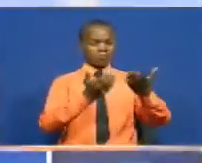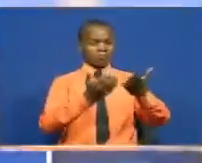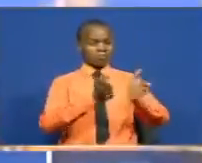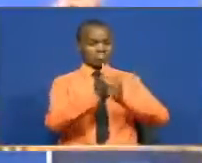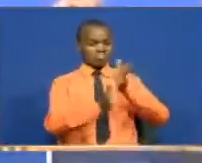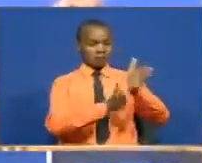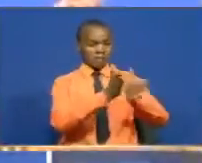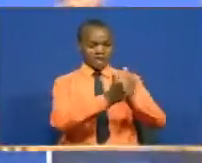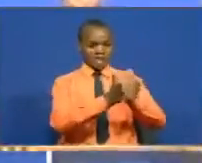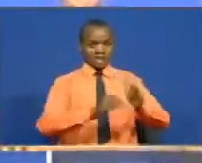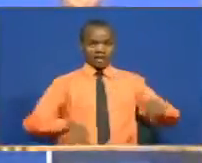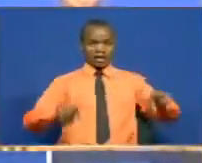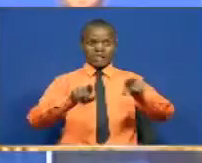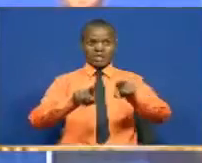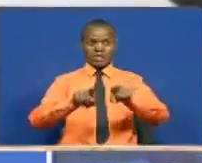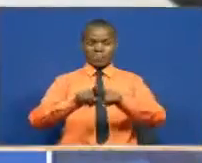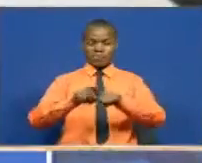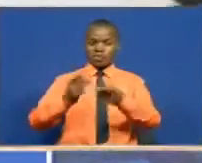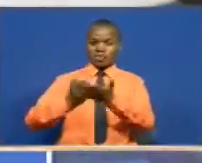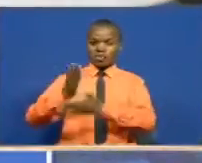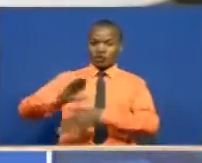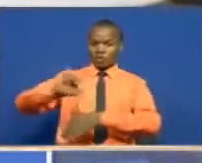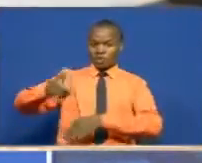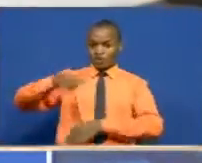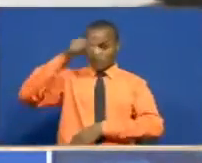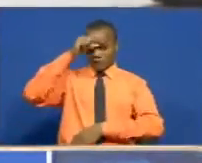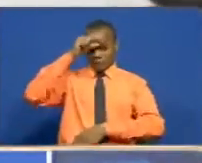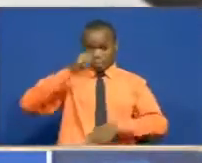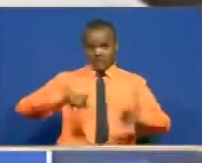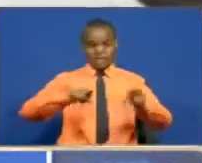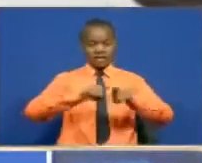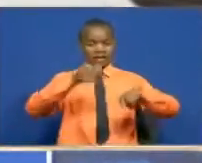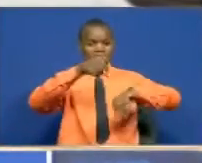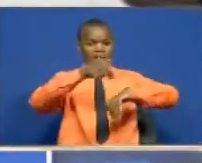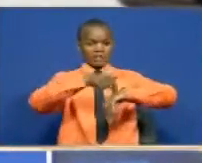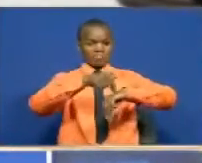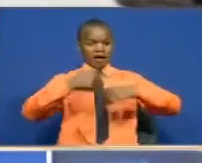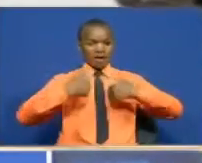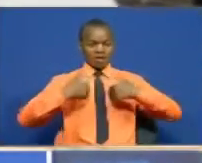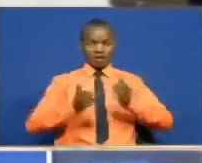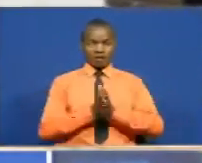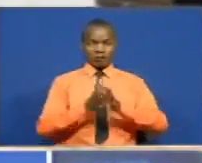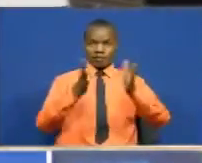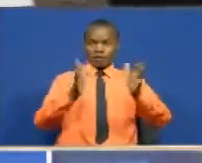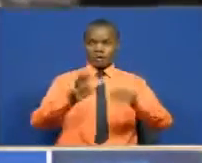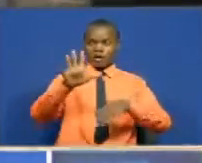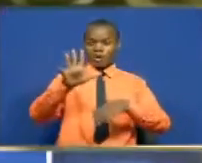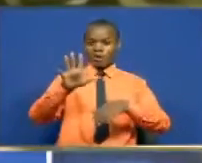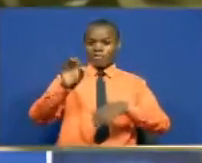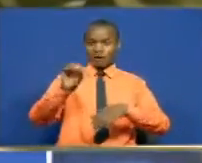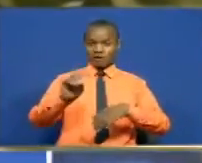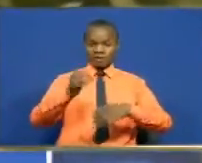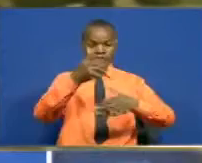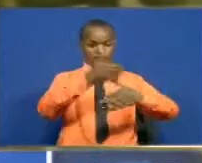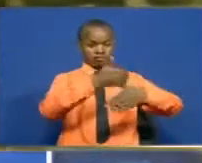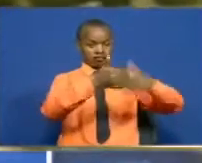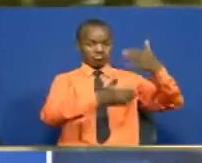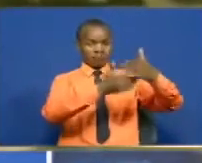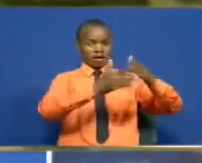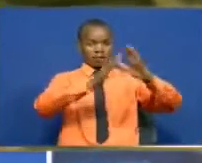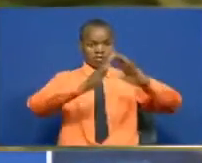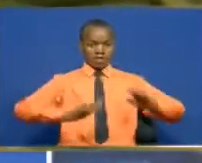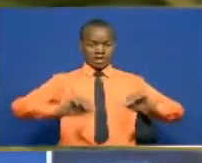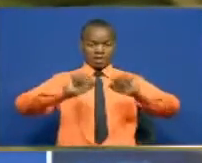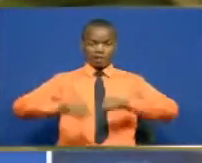Strategy by the county governments coincided with a groundbreaking ceremony of a 50-story building that will host the